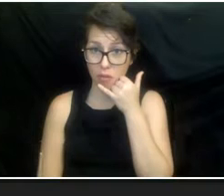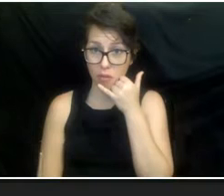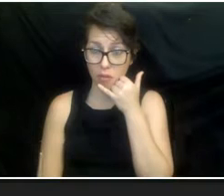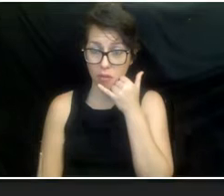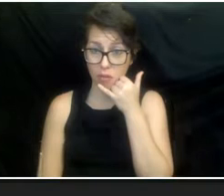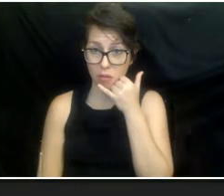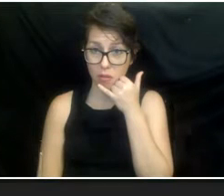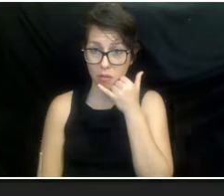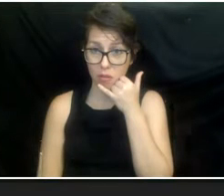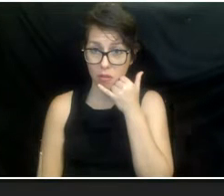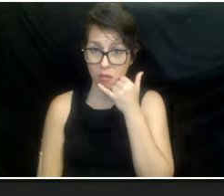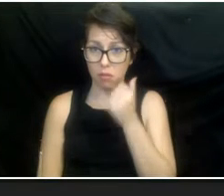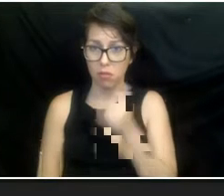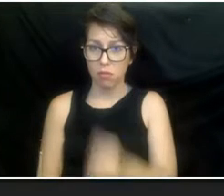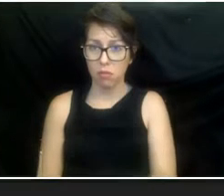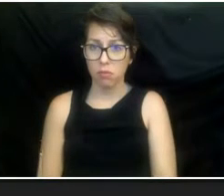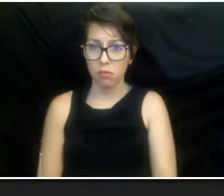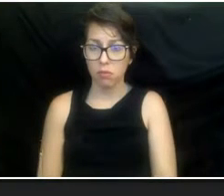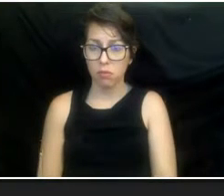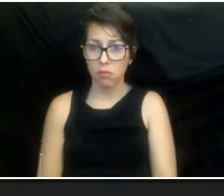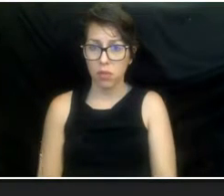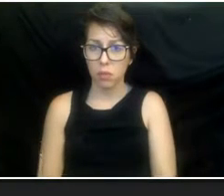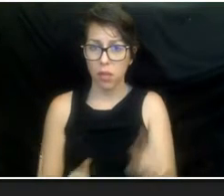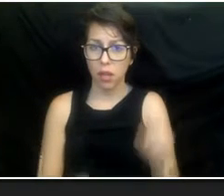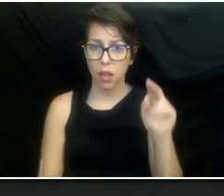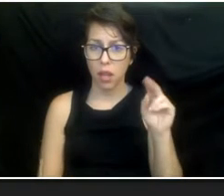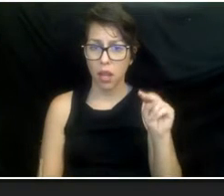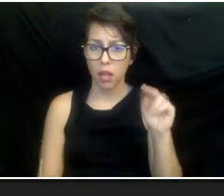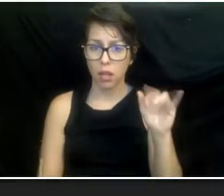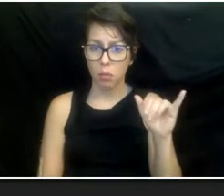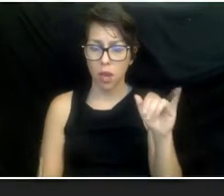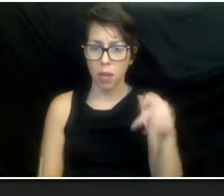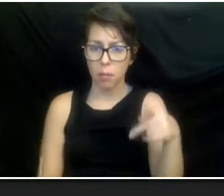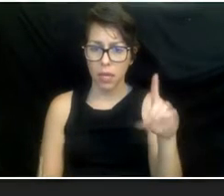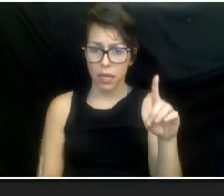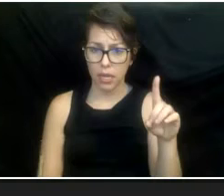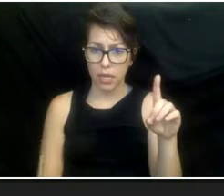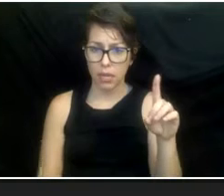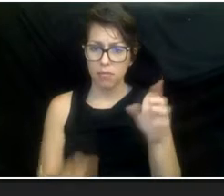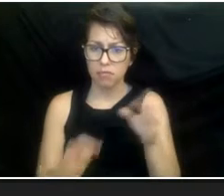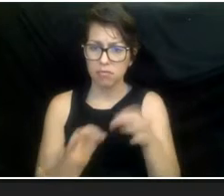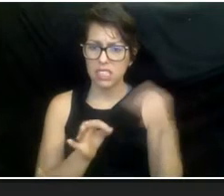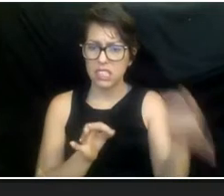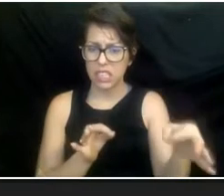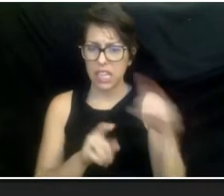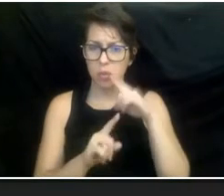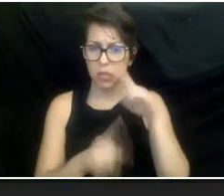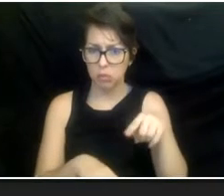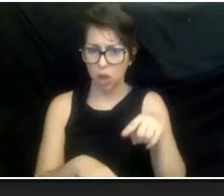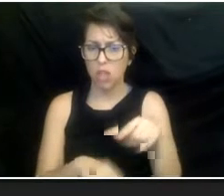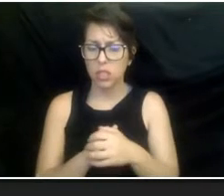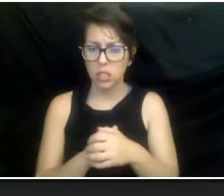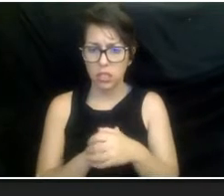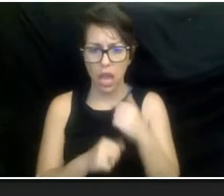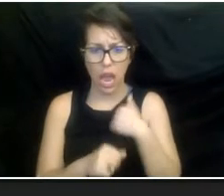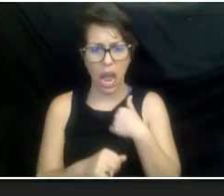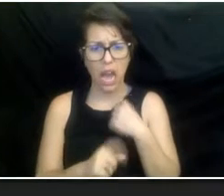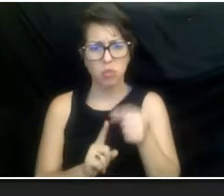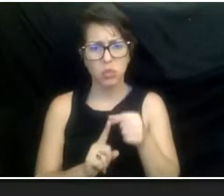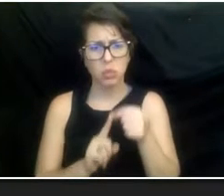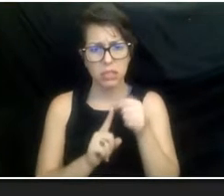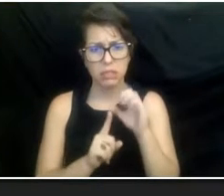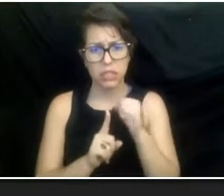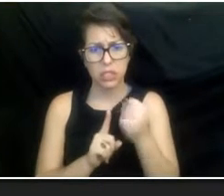while she was actually being forcefully evicted by her abuser from the home and she was literally on the treat with her